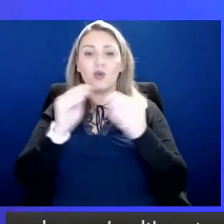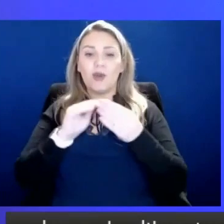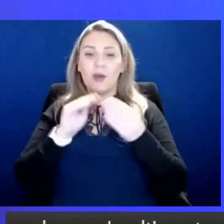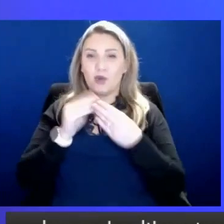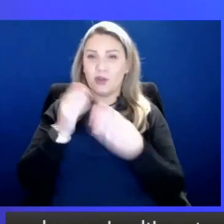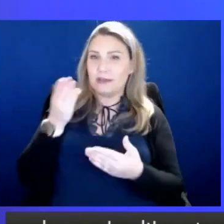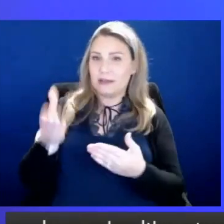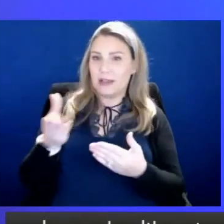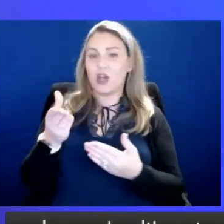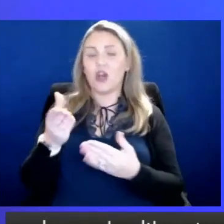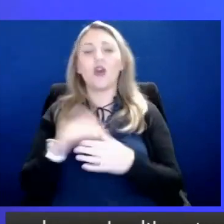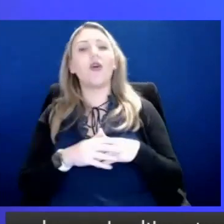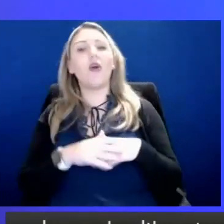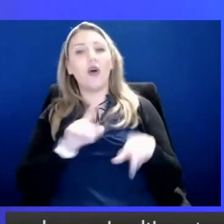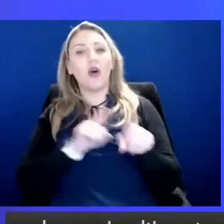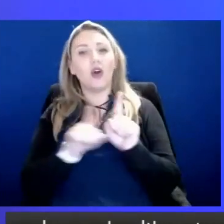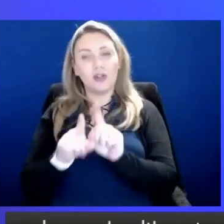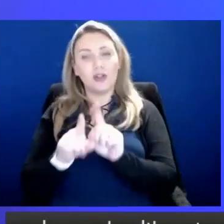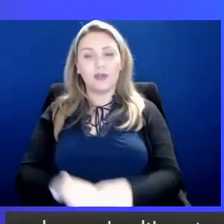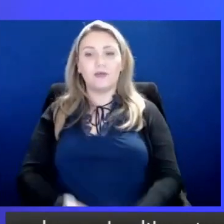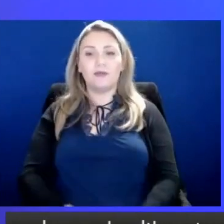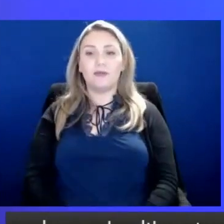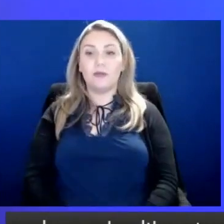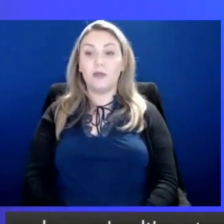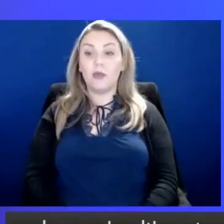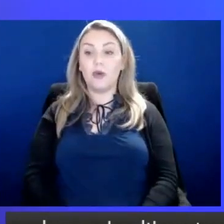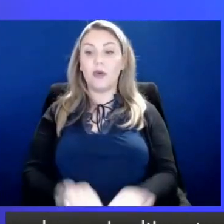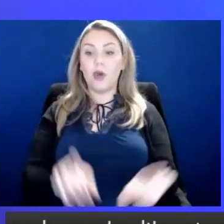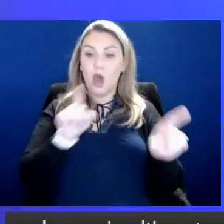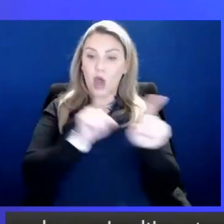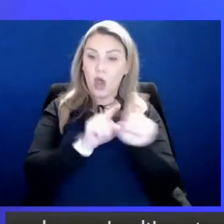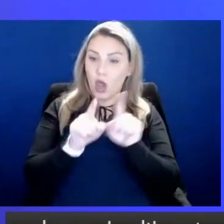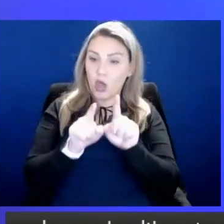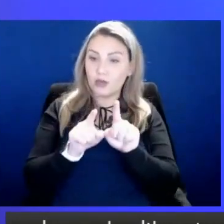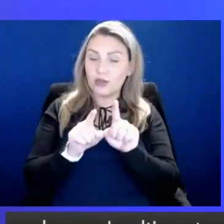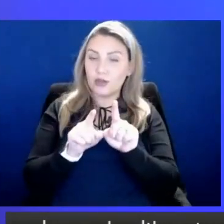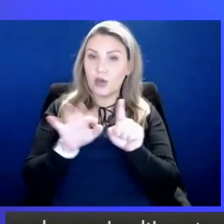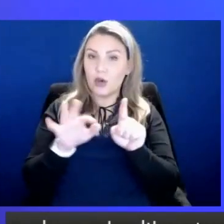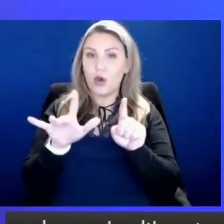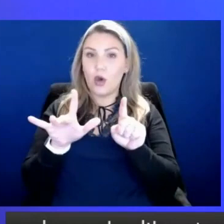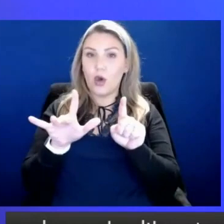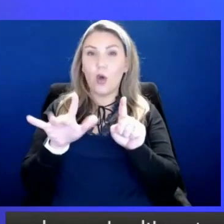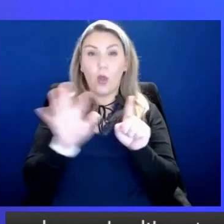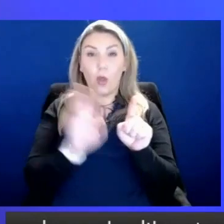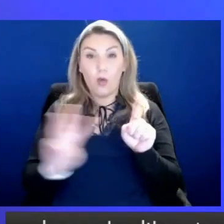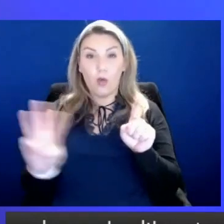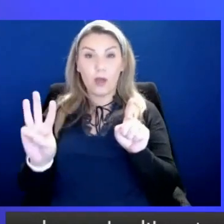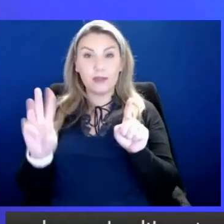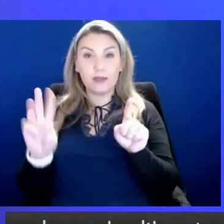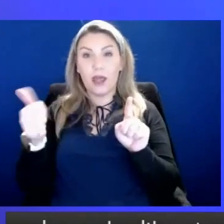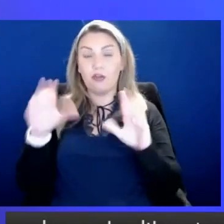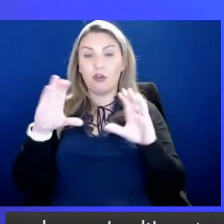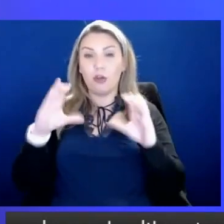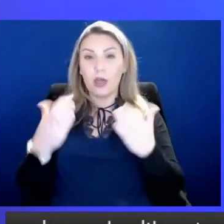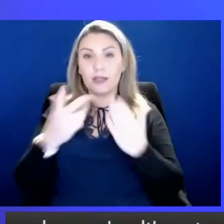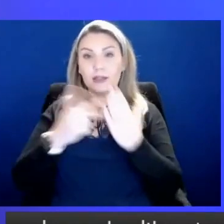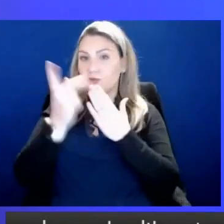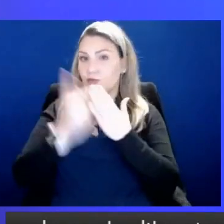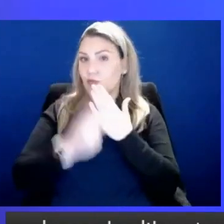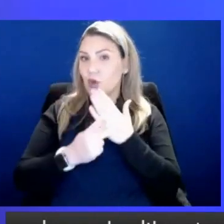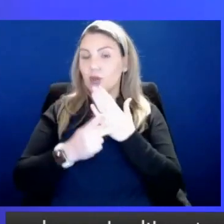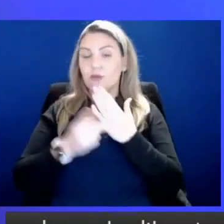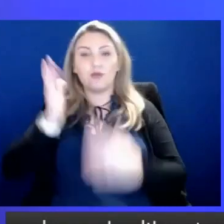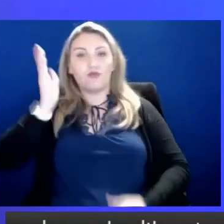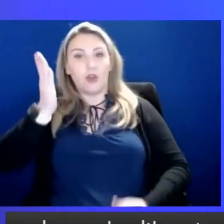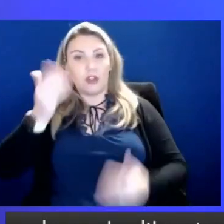913-574-0900. And you can also, on the webpage, it has our other classes and programs and presentations that we have. So if you don't